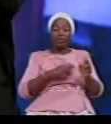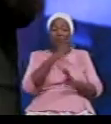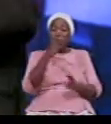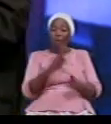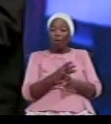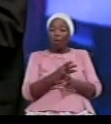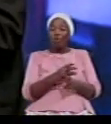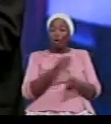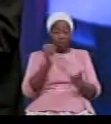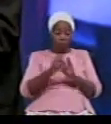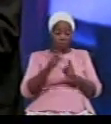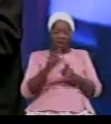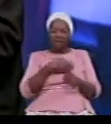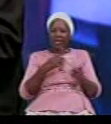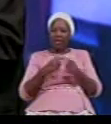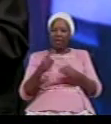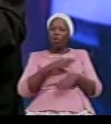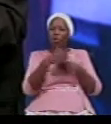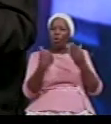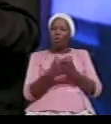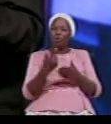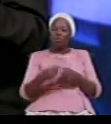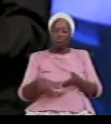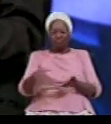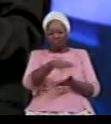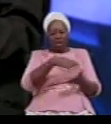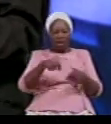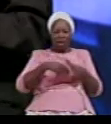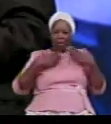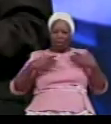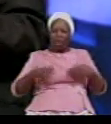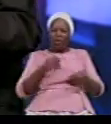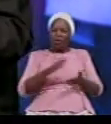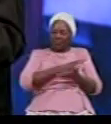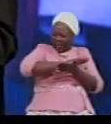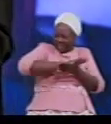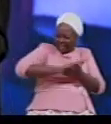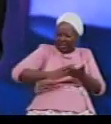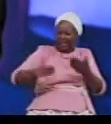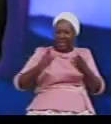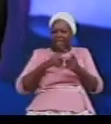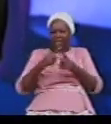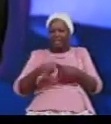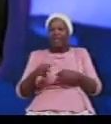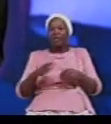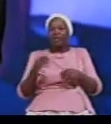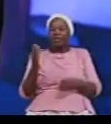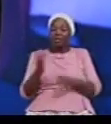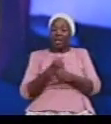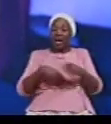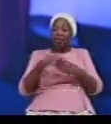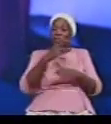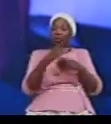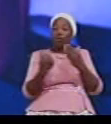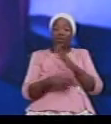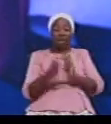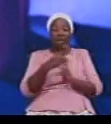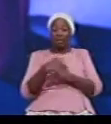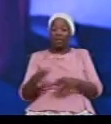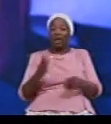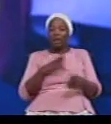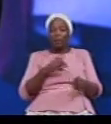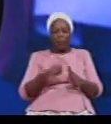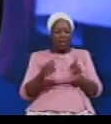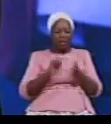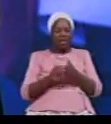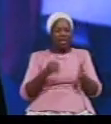wrinkles, everything will be smoothing out or any such thing, but that it should be holy and